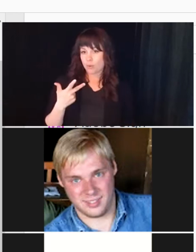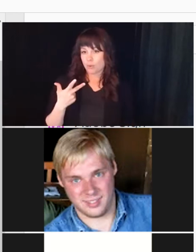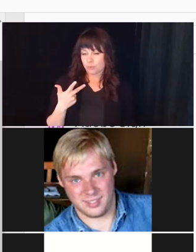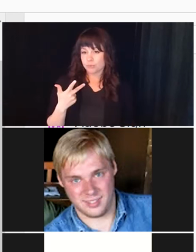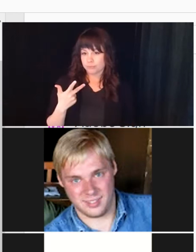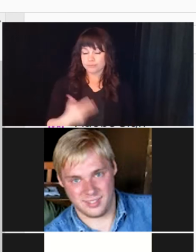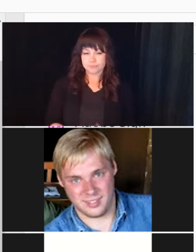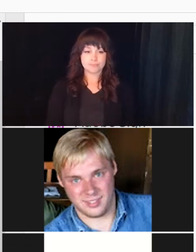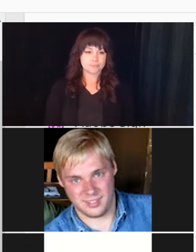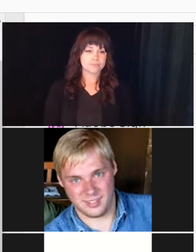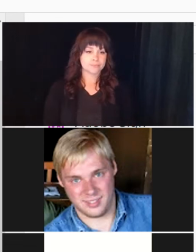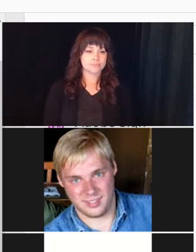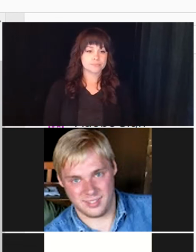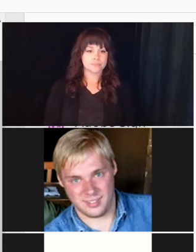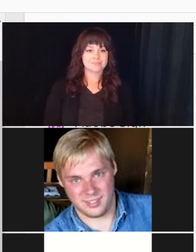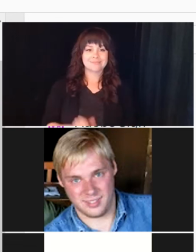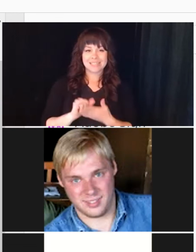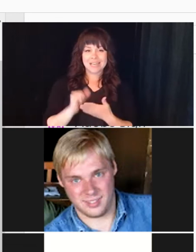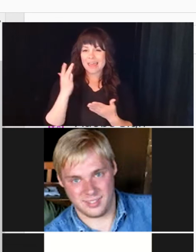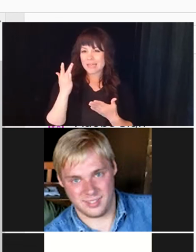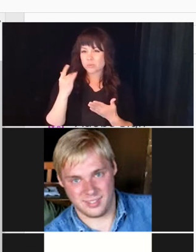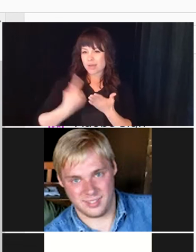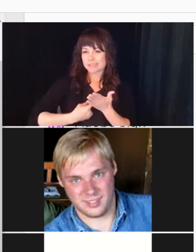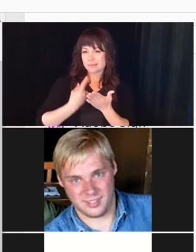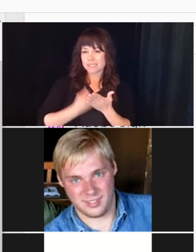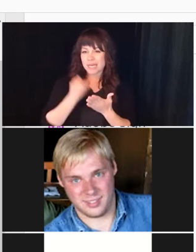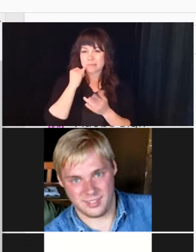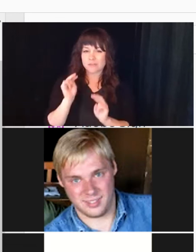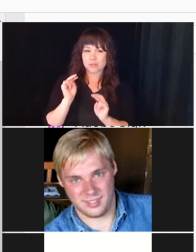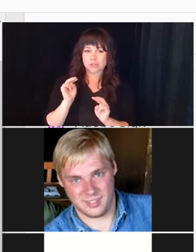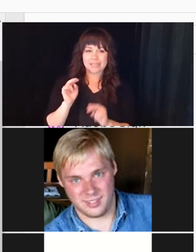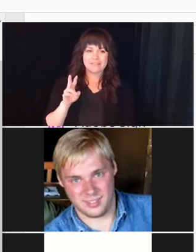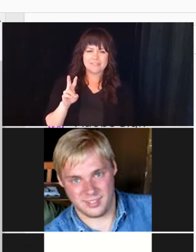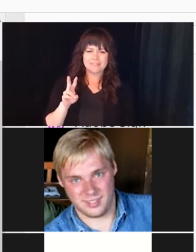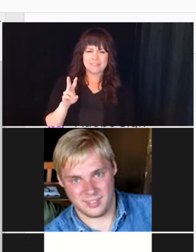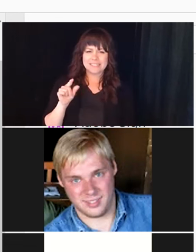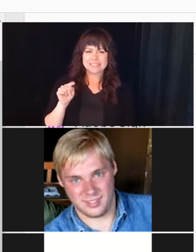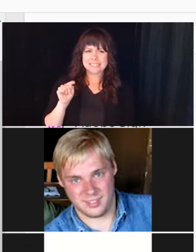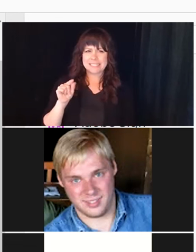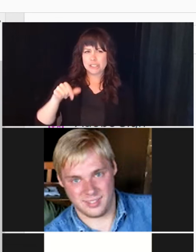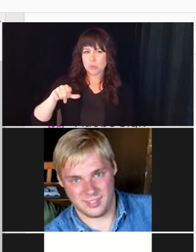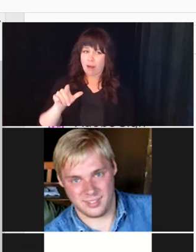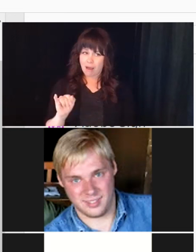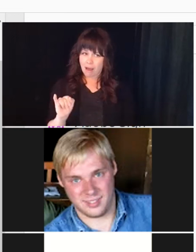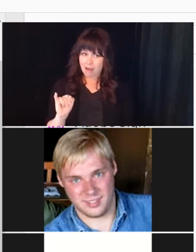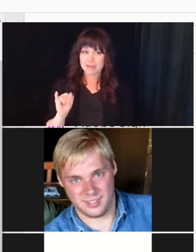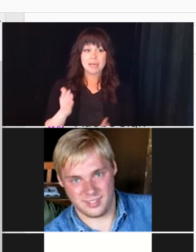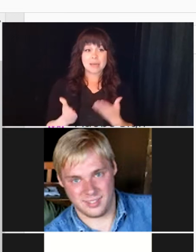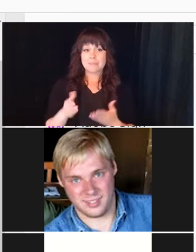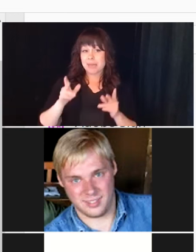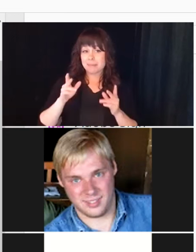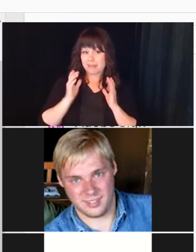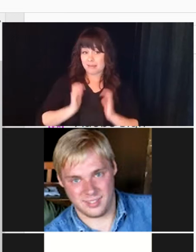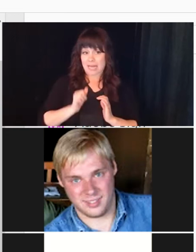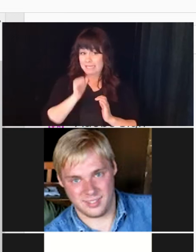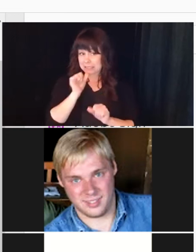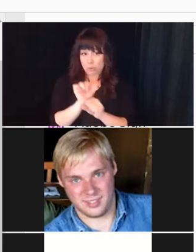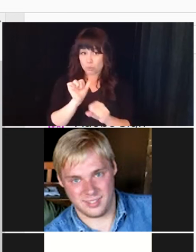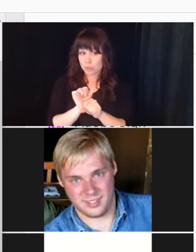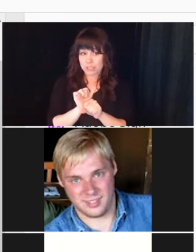so that's why sometimes when you're looking at a BPQI, the client might not be working and it might not show that they're getting the